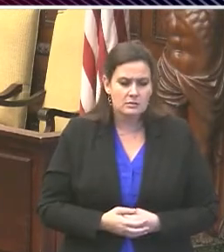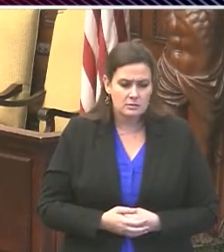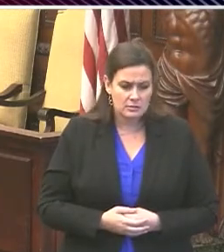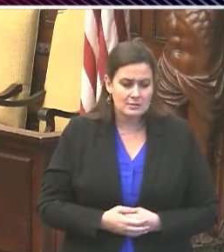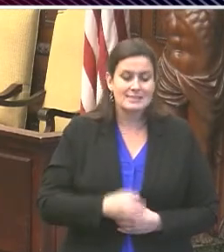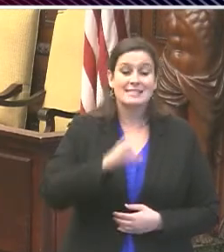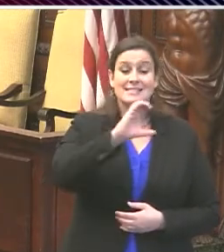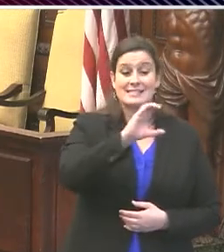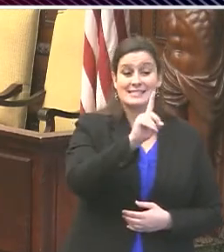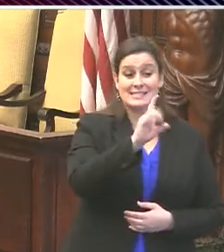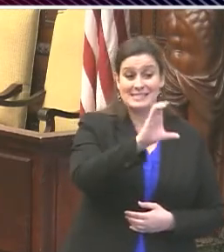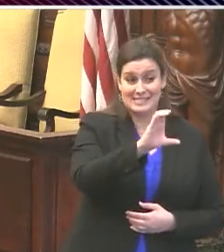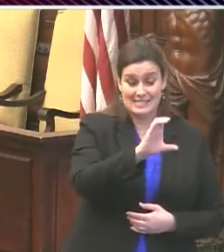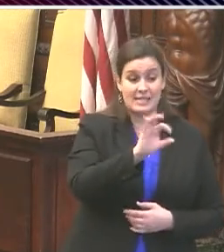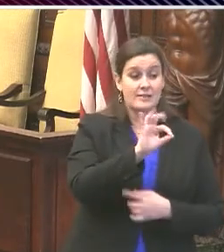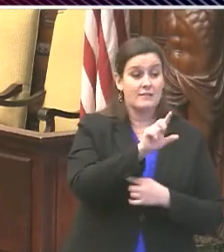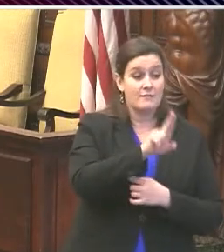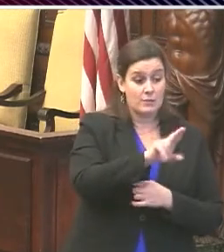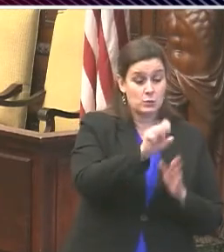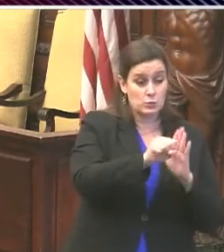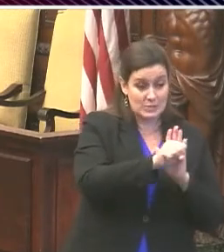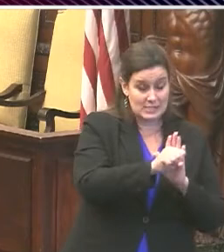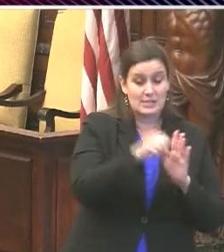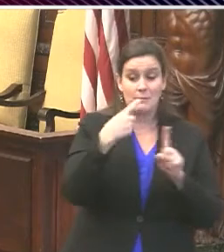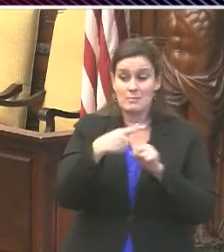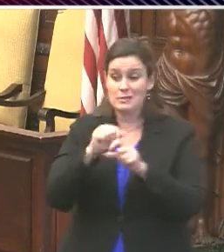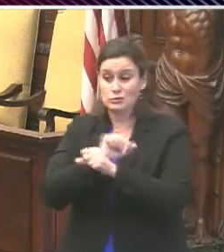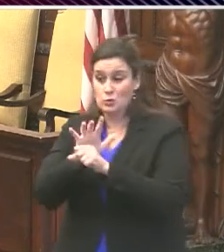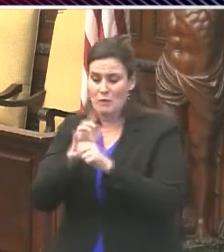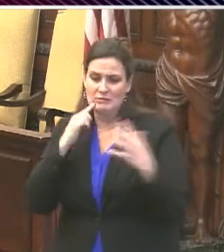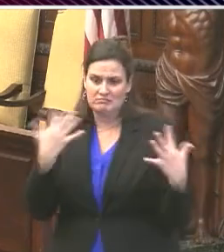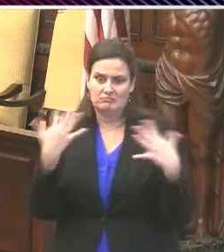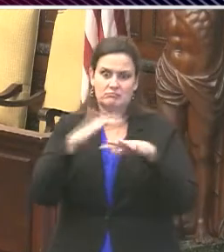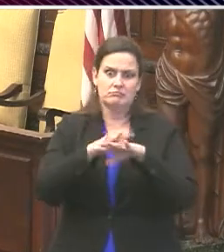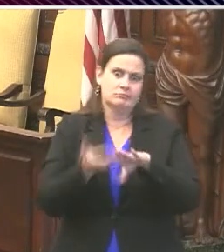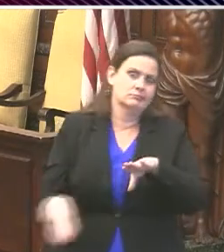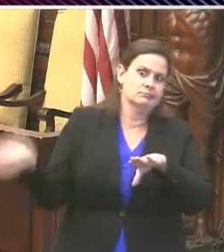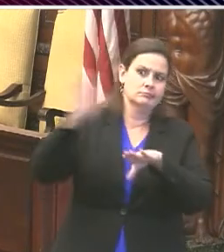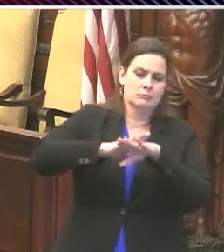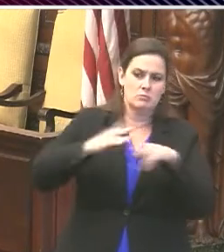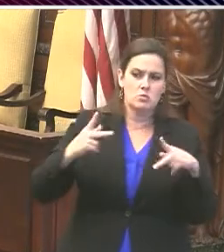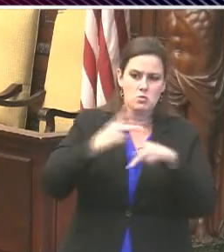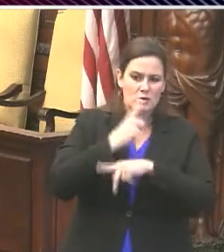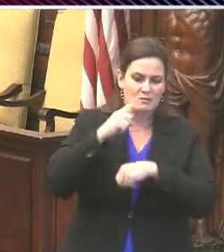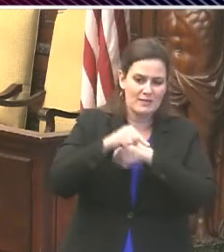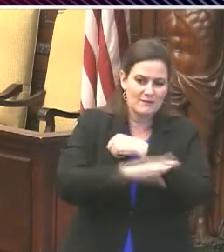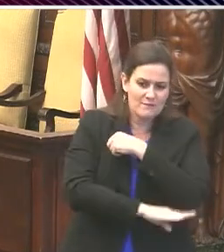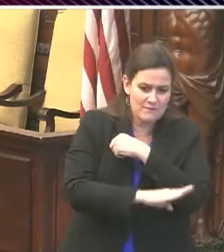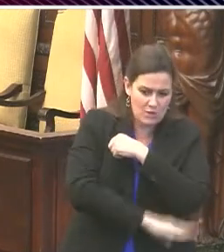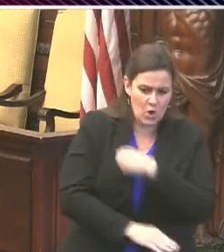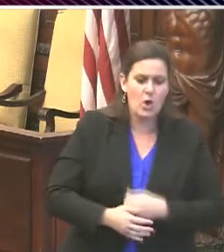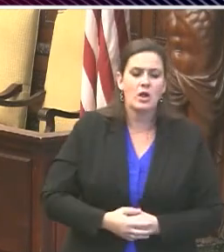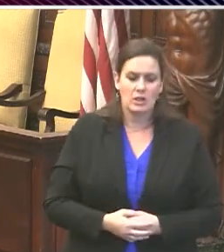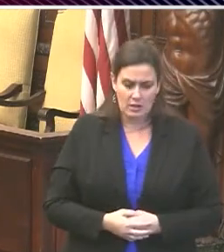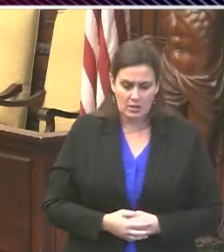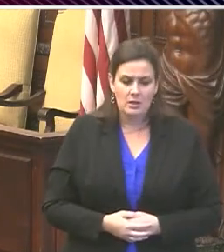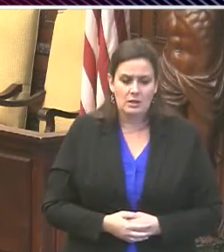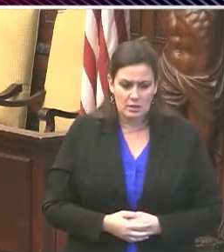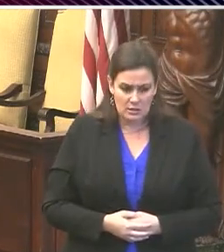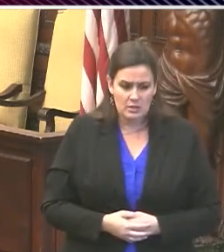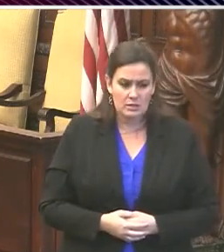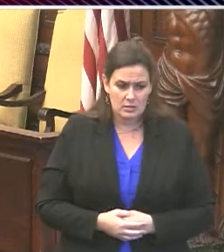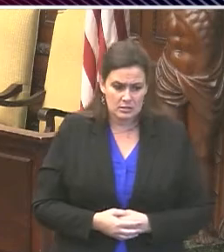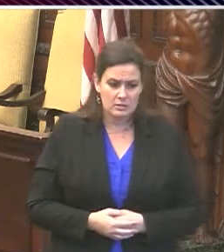flu season could compound the pandemic crisis. He says this could be the worst fall in U.S. public health history if people don't